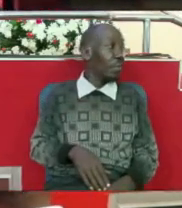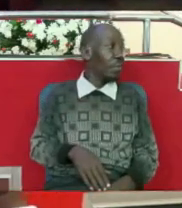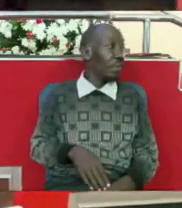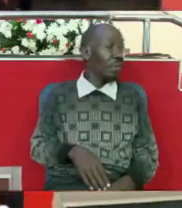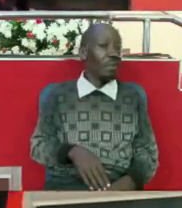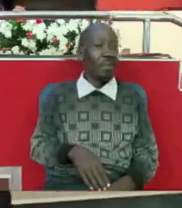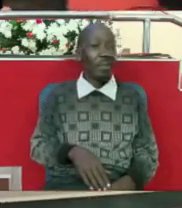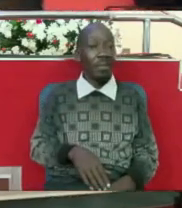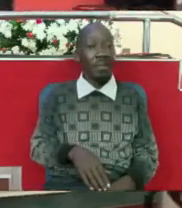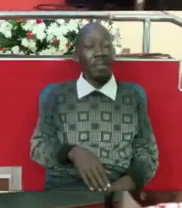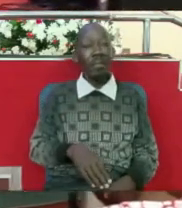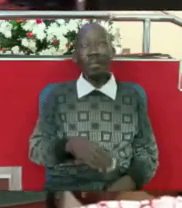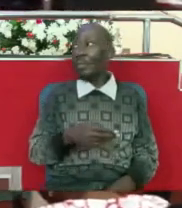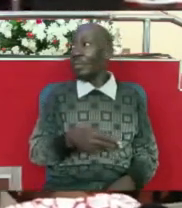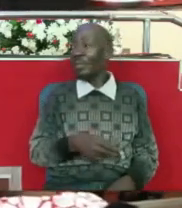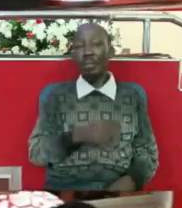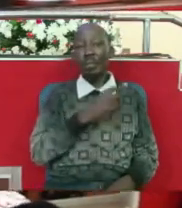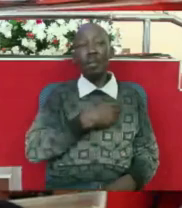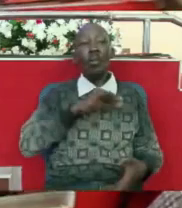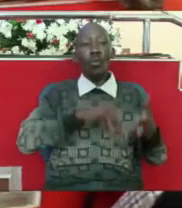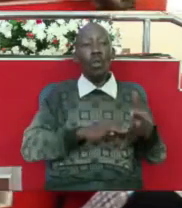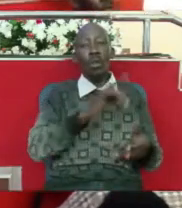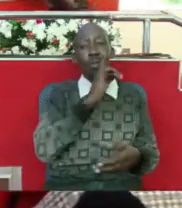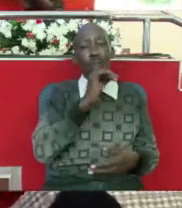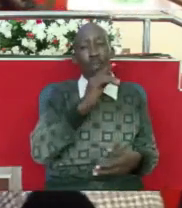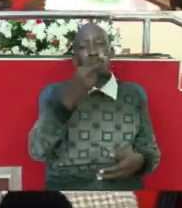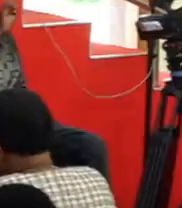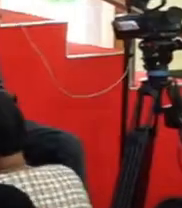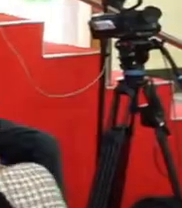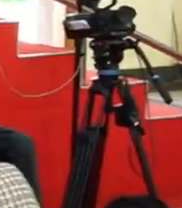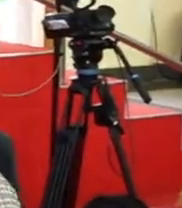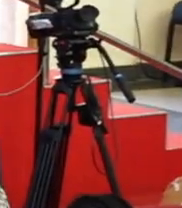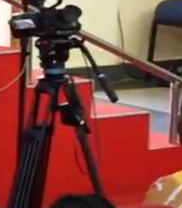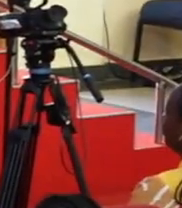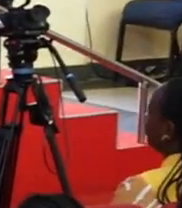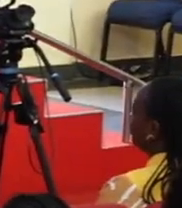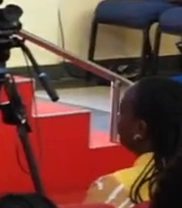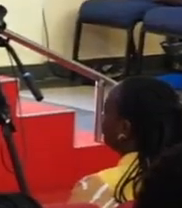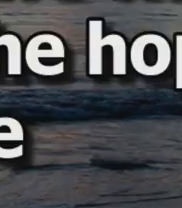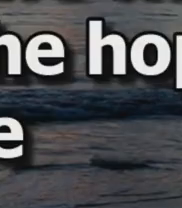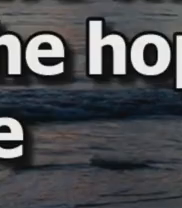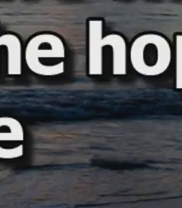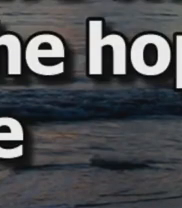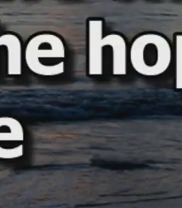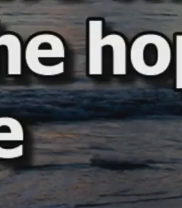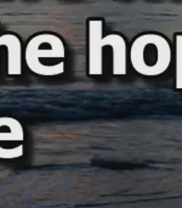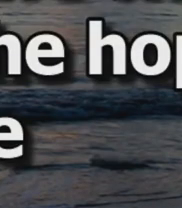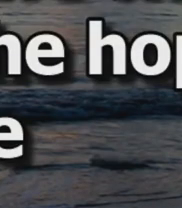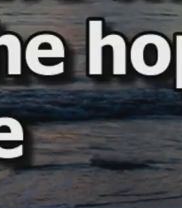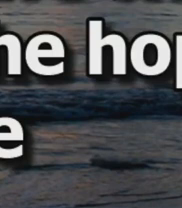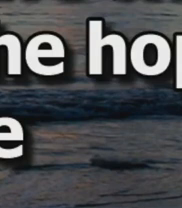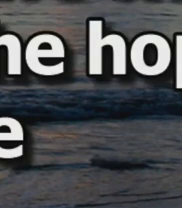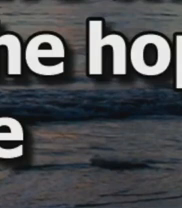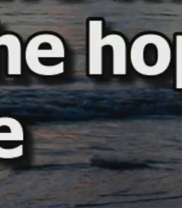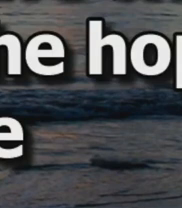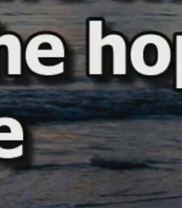Hebrews 6:18, is that what my wife says? Waibrania 6:18. Did I say that if the man didn't beat